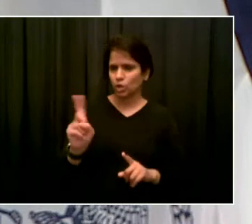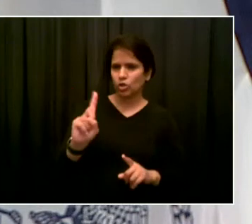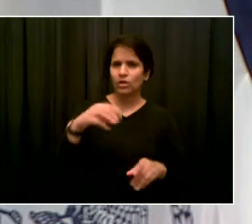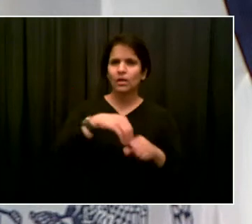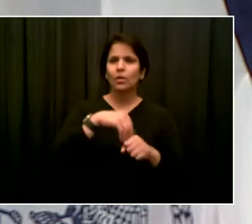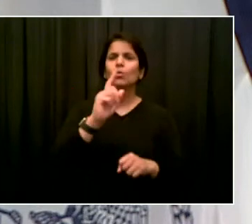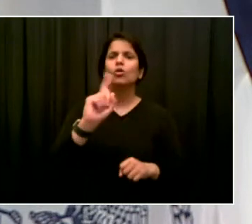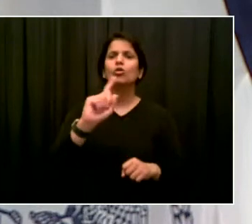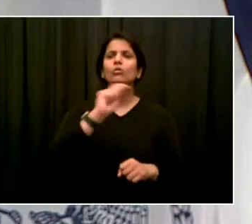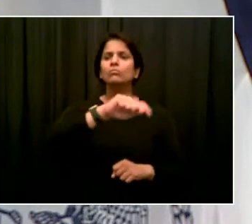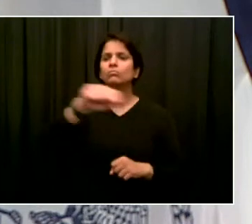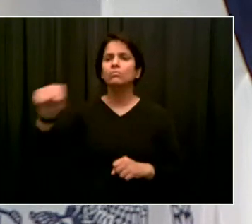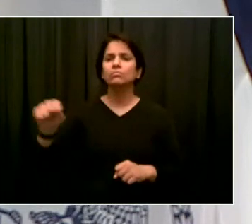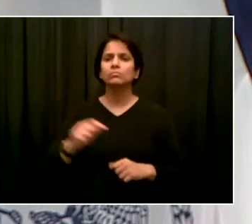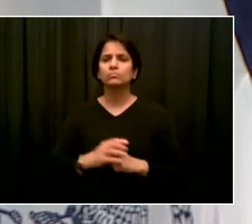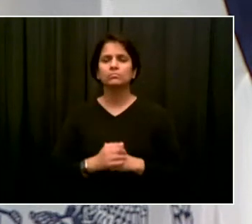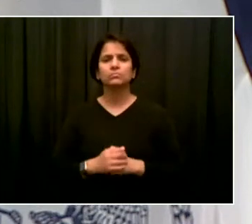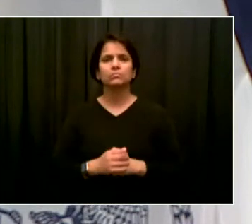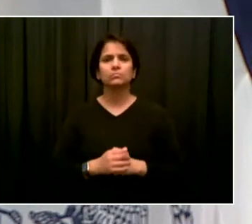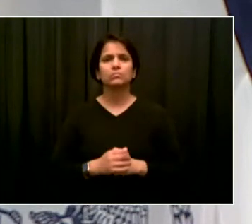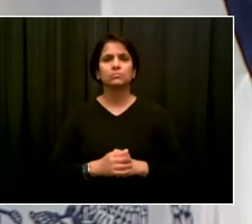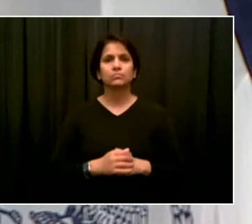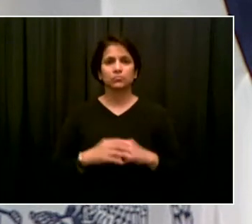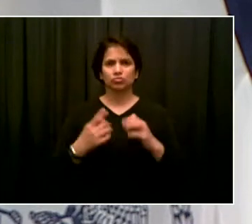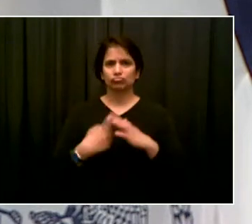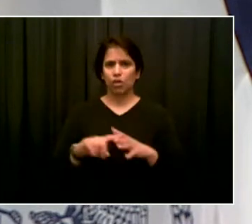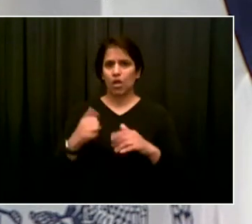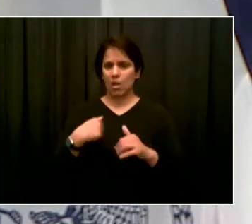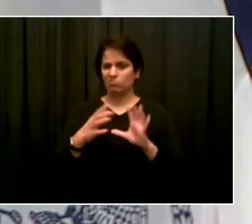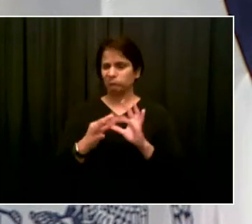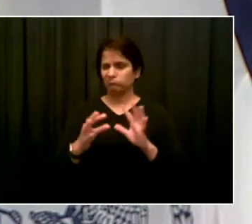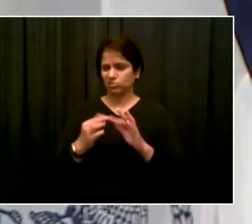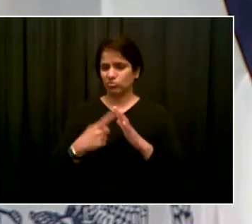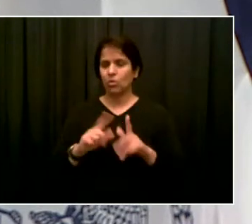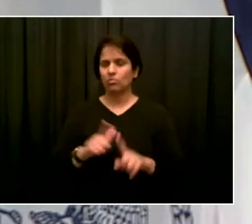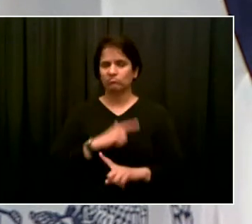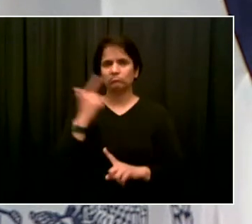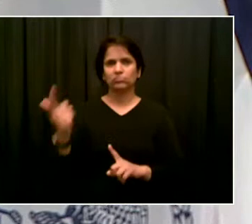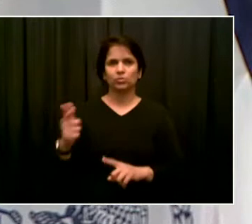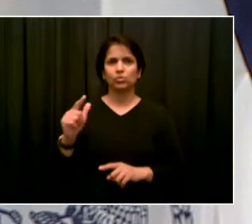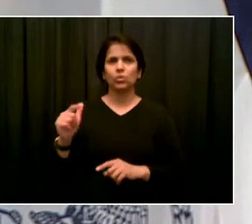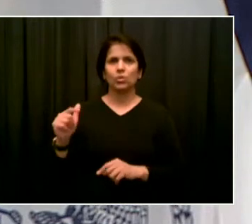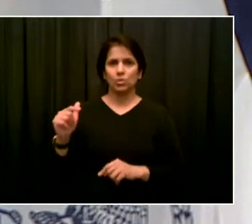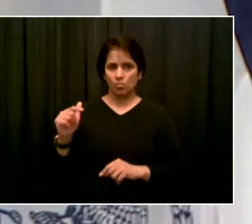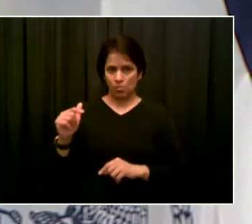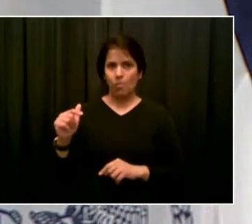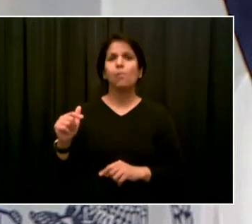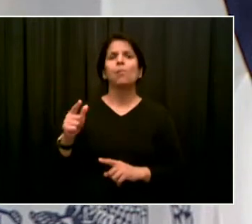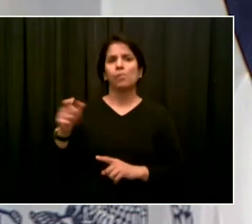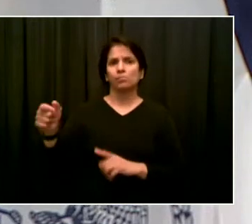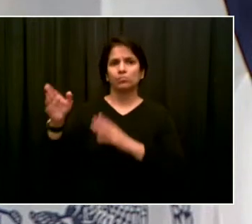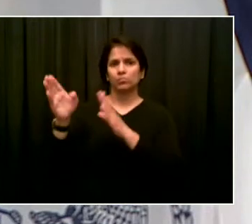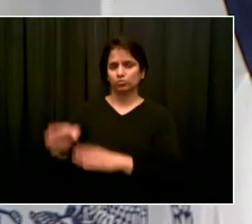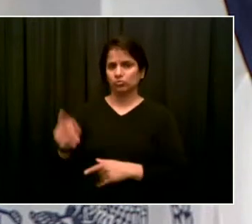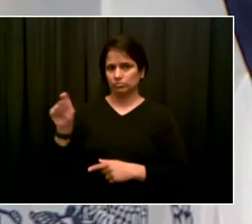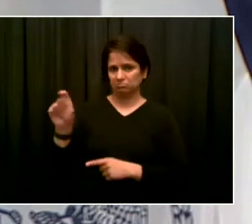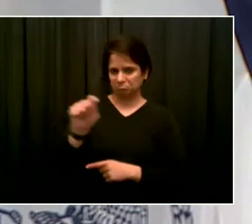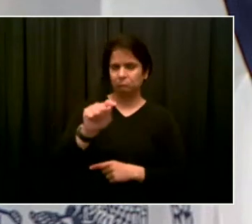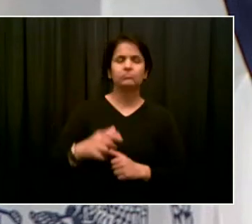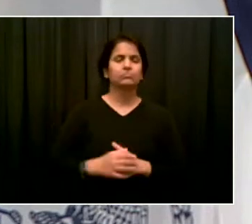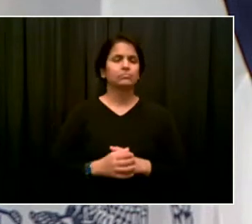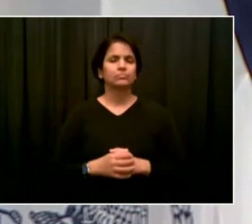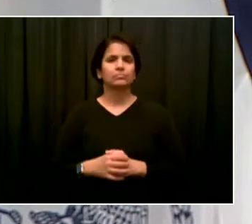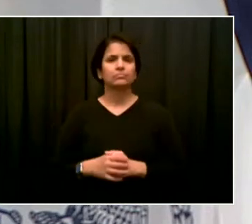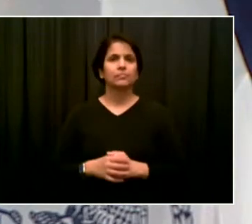to add anything that they would like to add. The idea here is to reach a lot of communities that